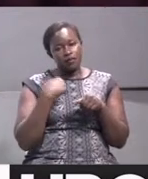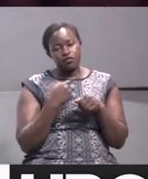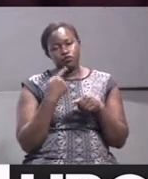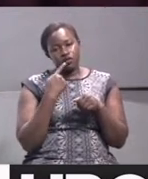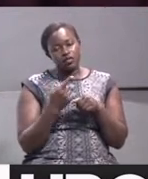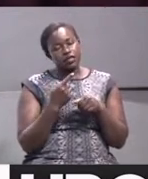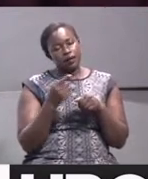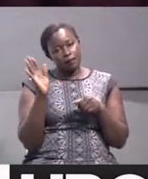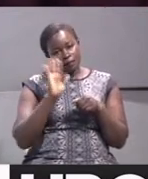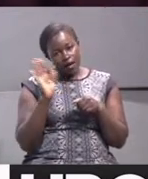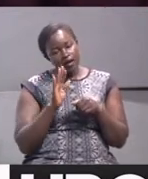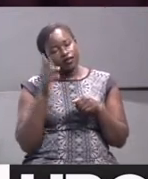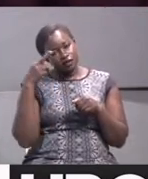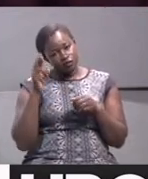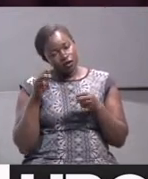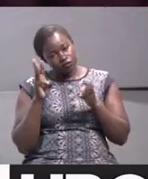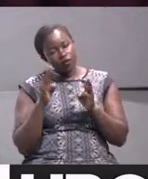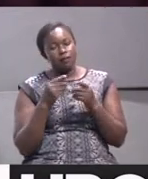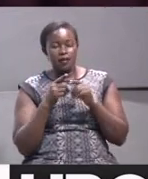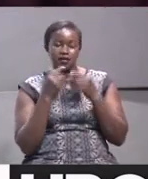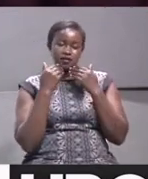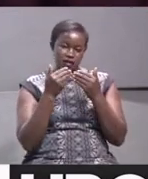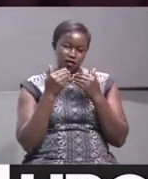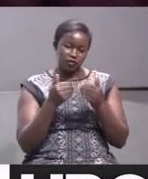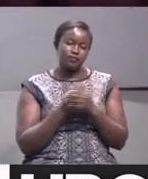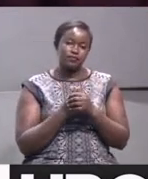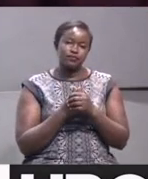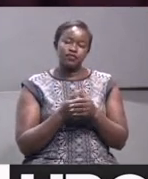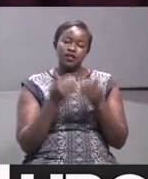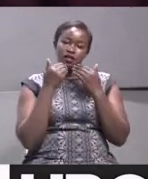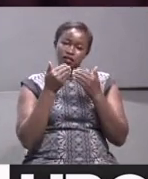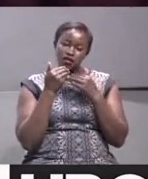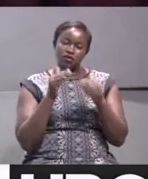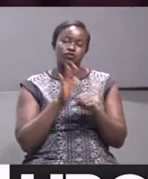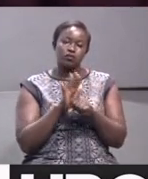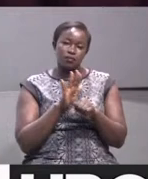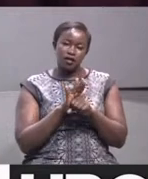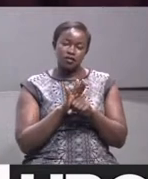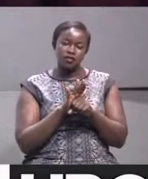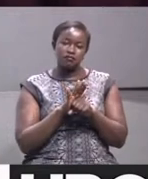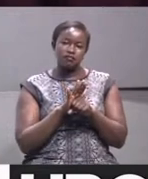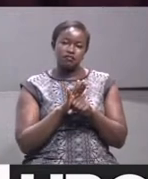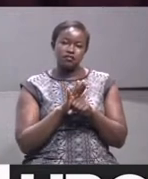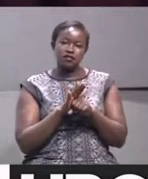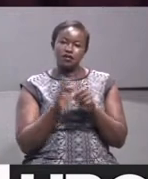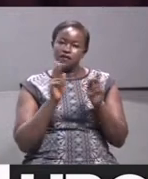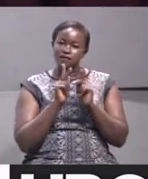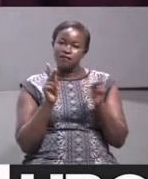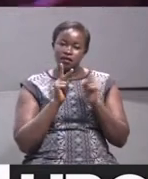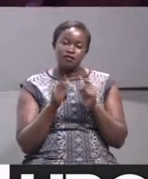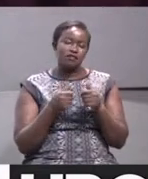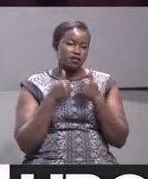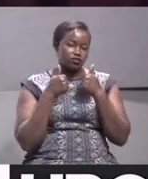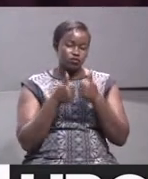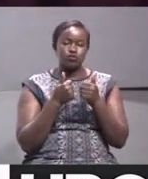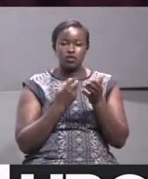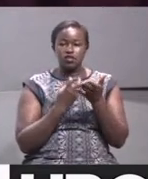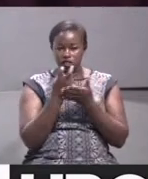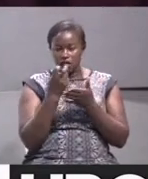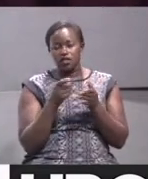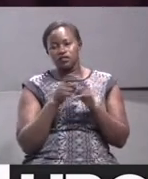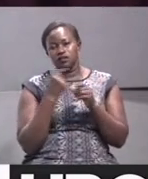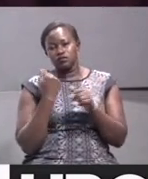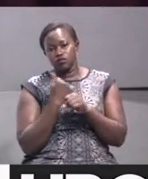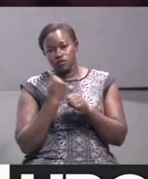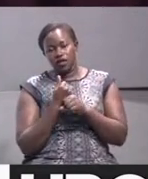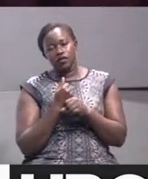But thank you. Thank you very much. It's been an incredible journey, and you have done everything to